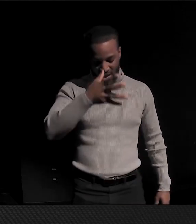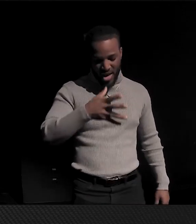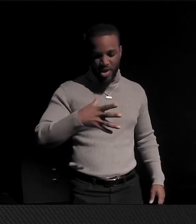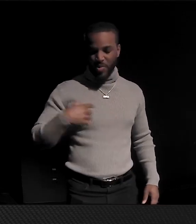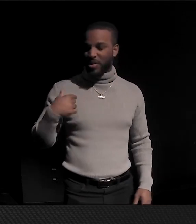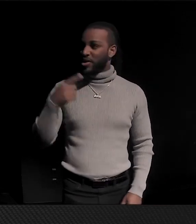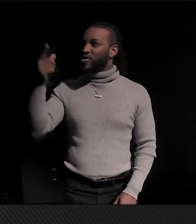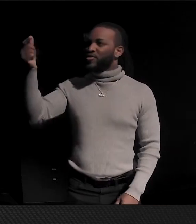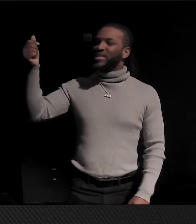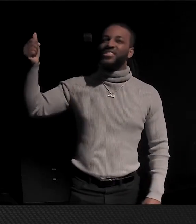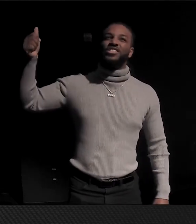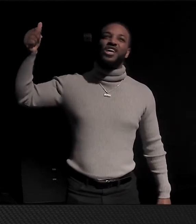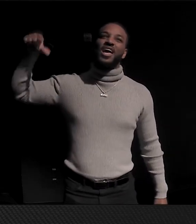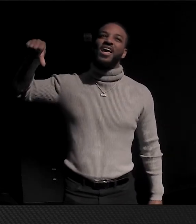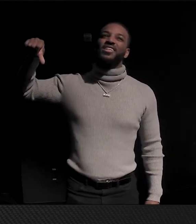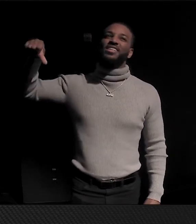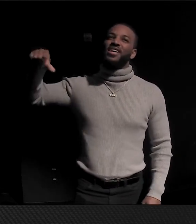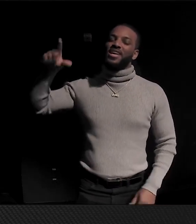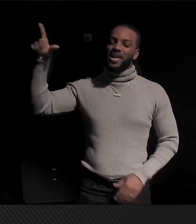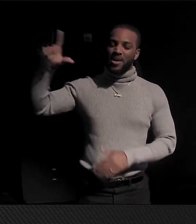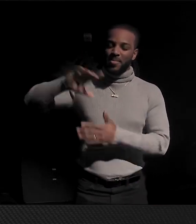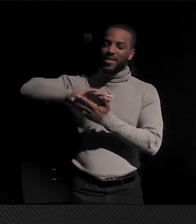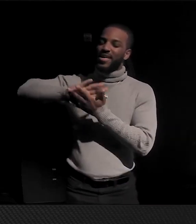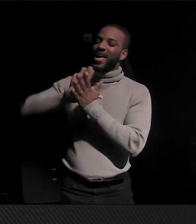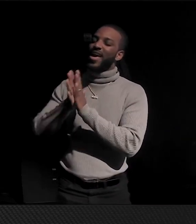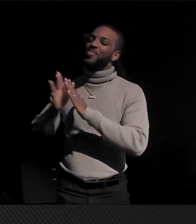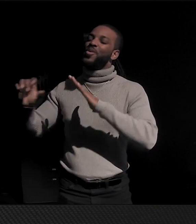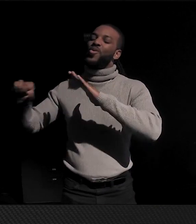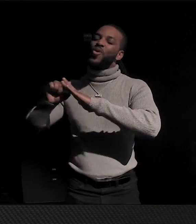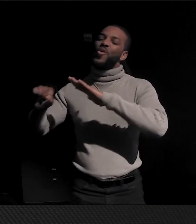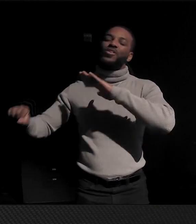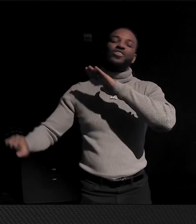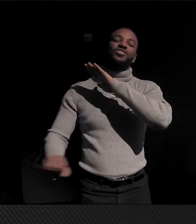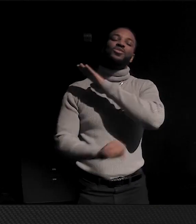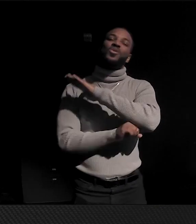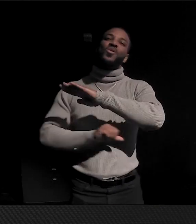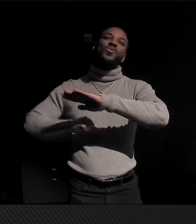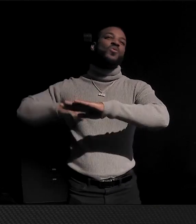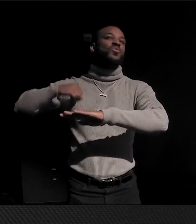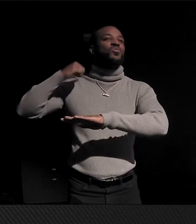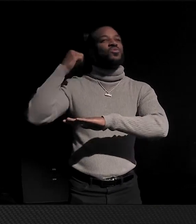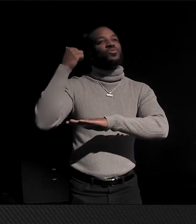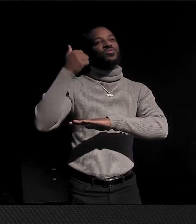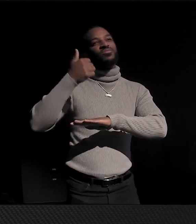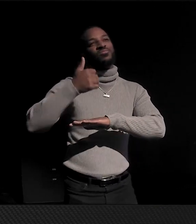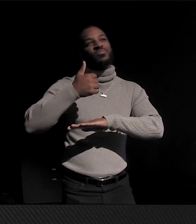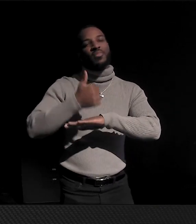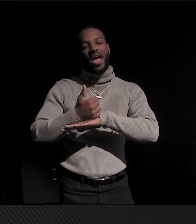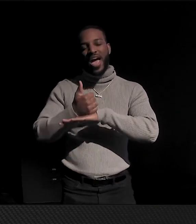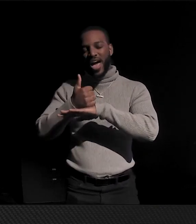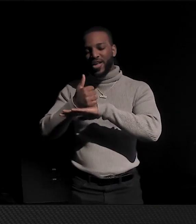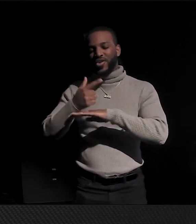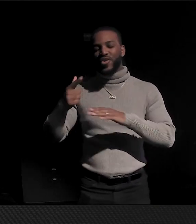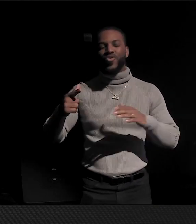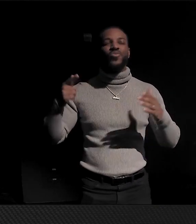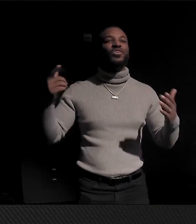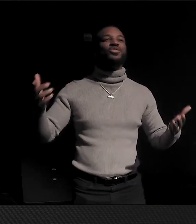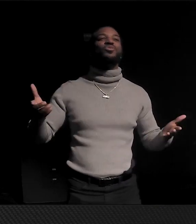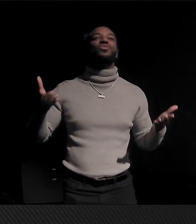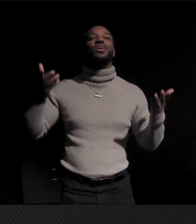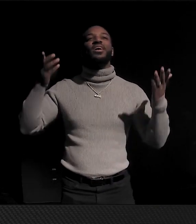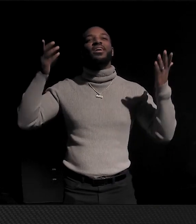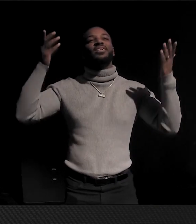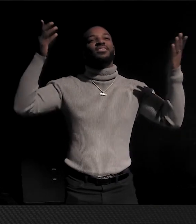the man we rejected became the cornerstone. The banner